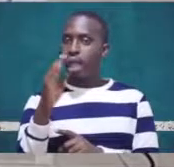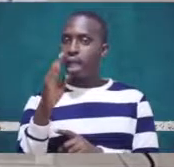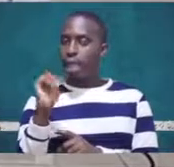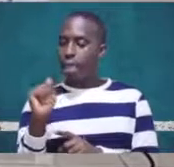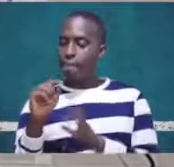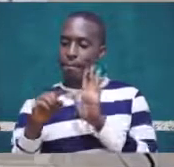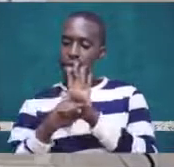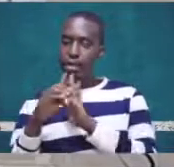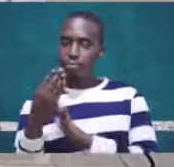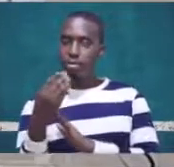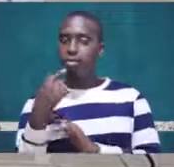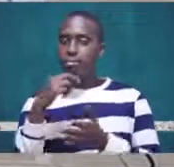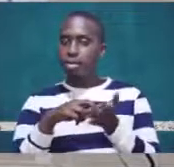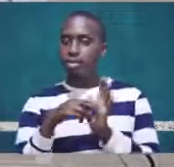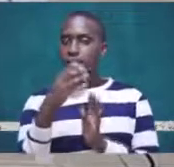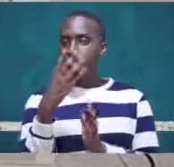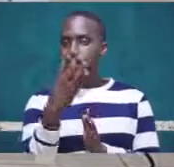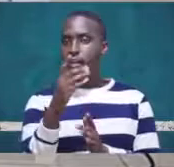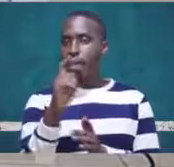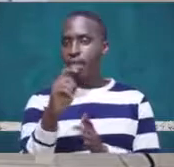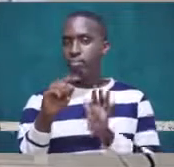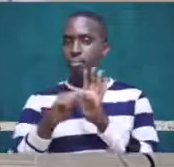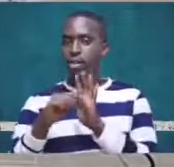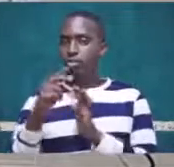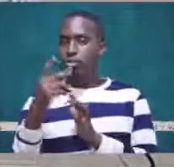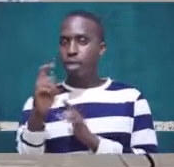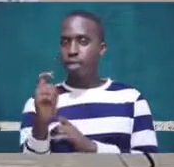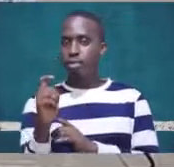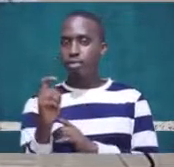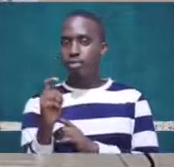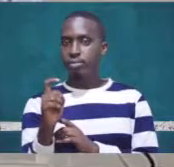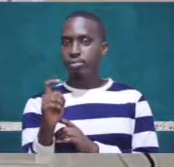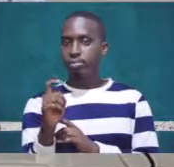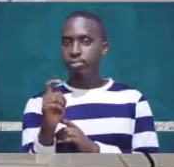means 4x minus 2x